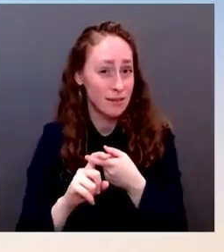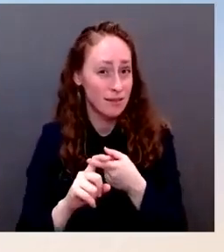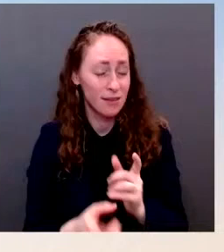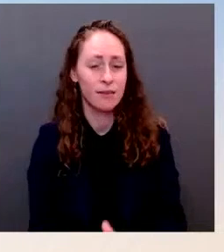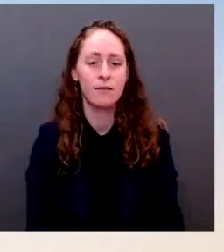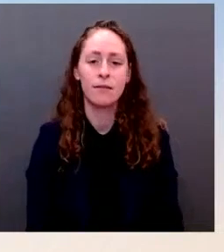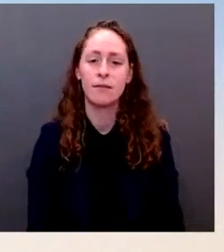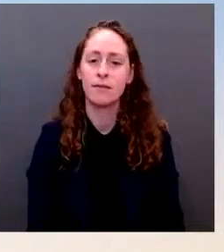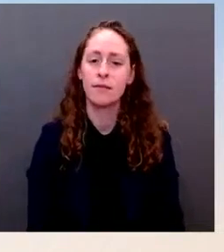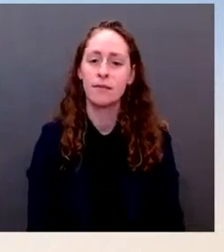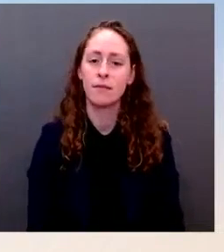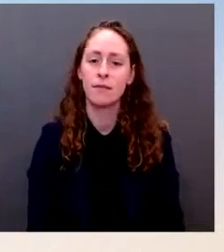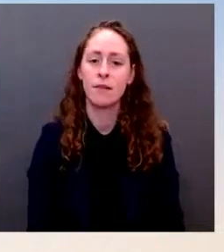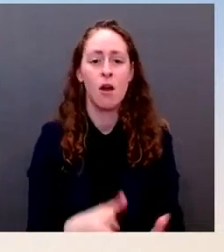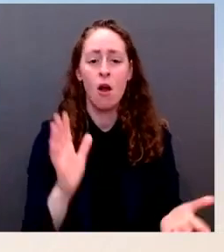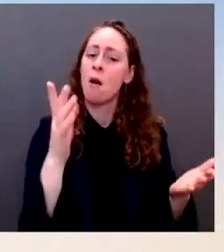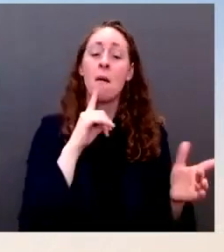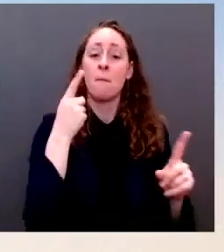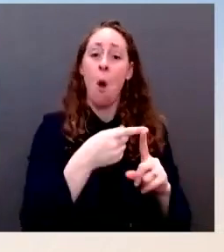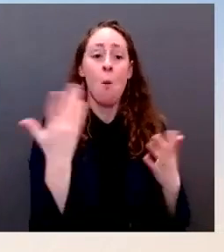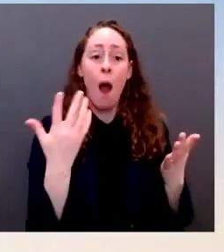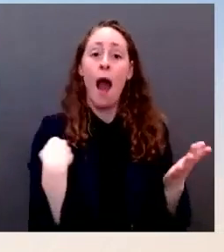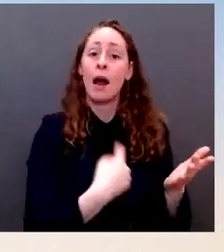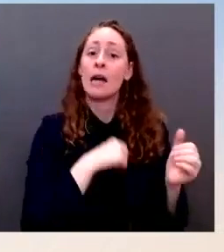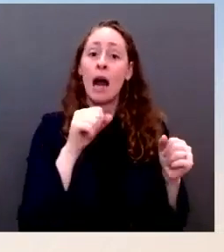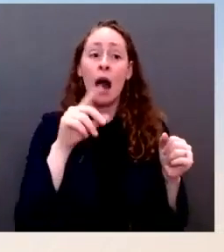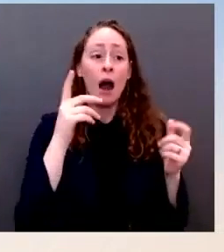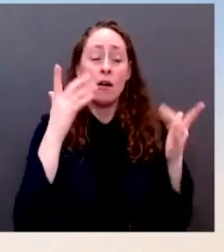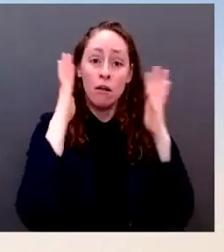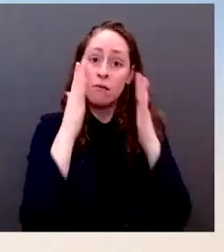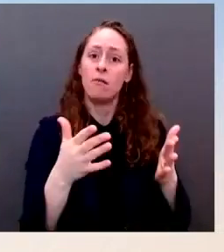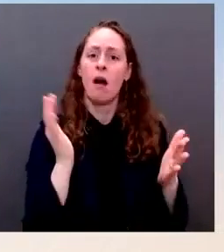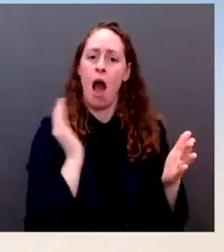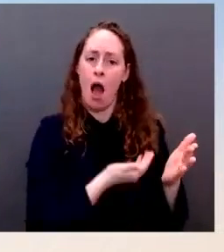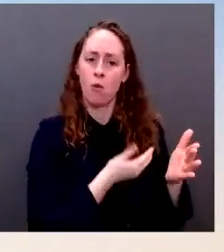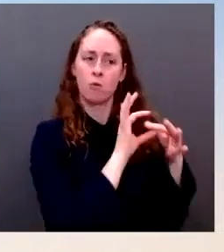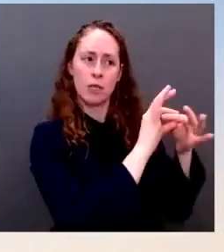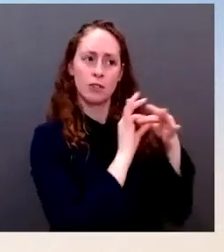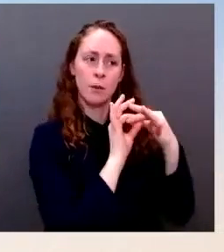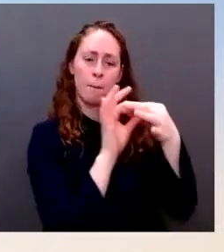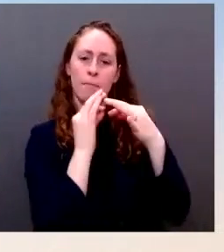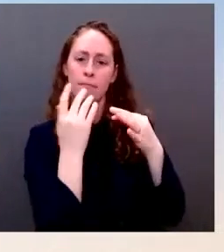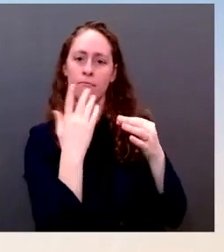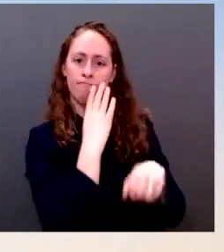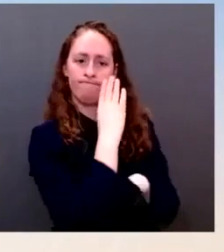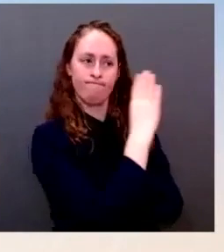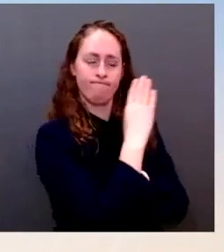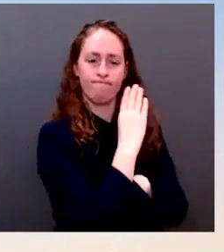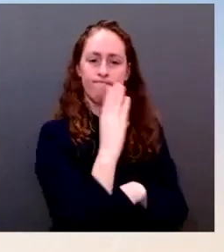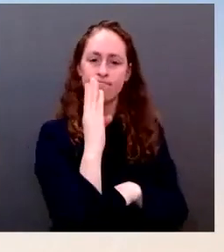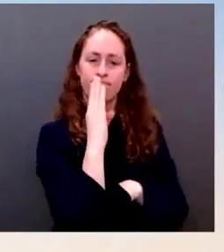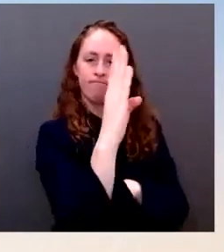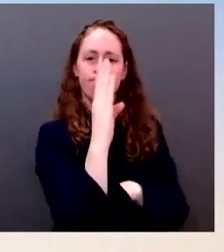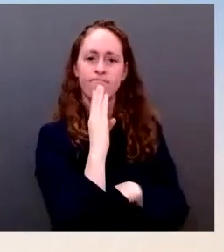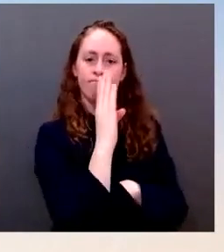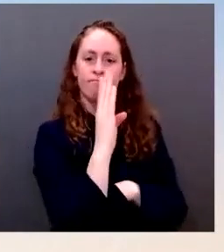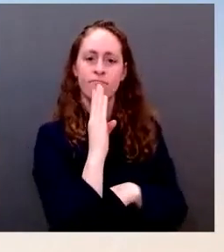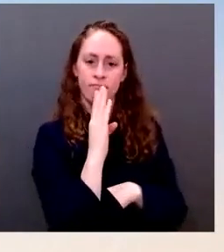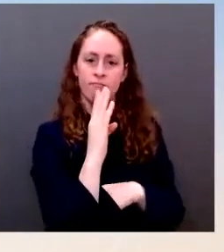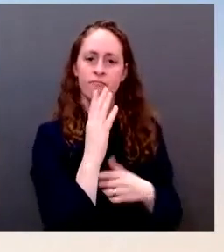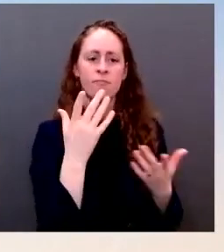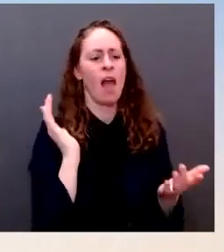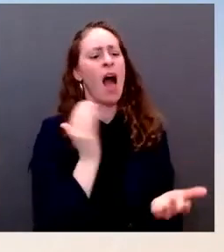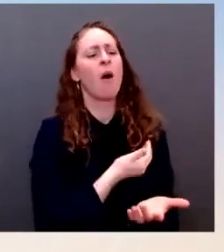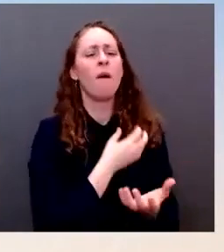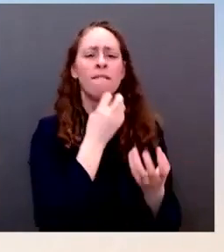and the projection of our own values, and also looking for ways to work with countries even where we disagree.